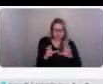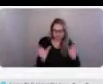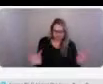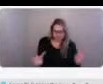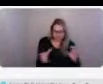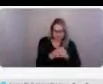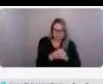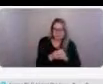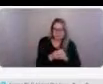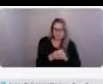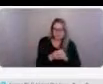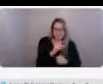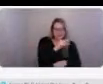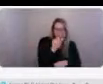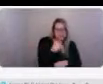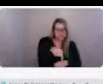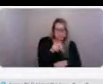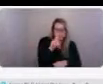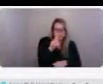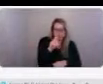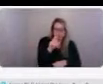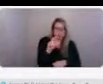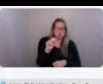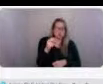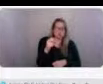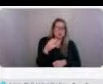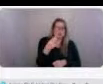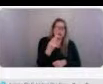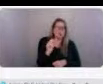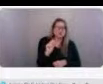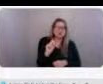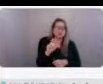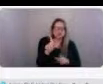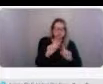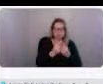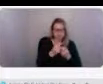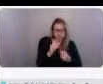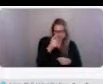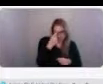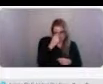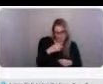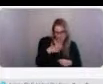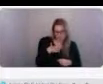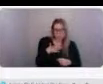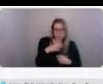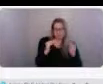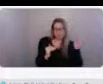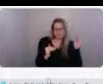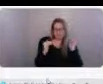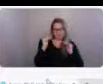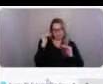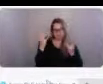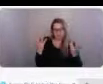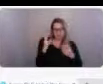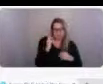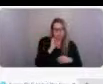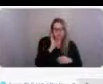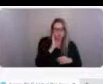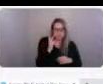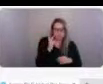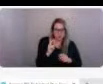uh largely the glendale union high school district the north mountain preserve for me this is an excellent balance of you know what we will see with